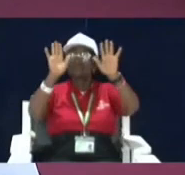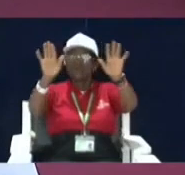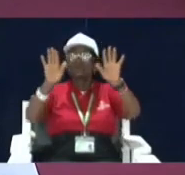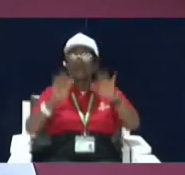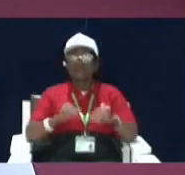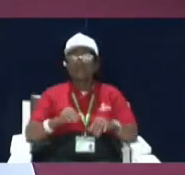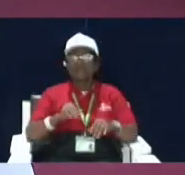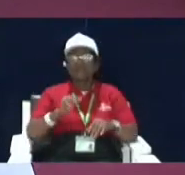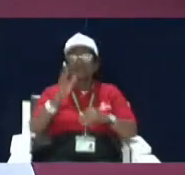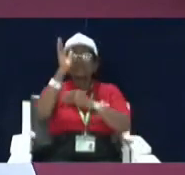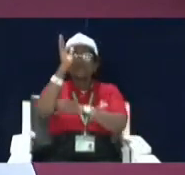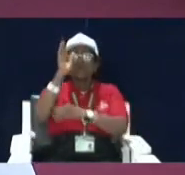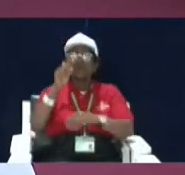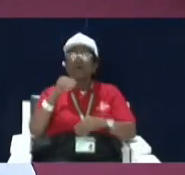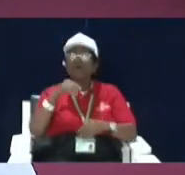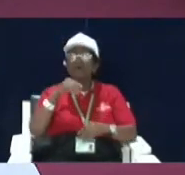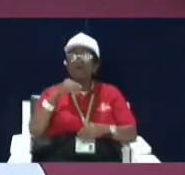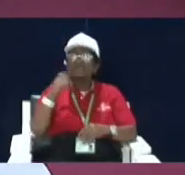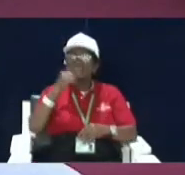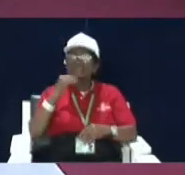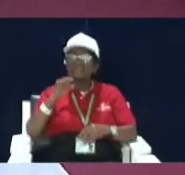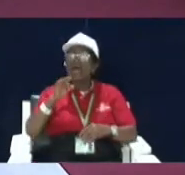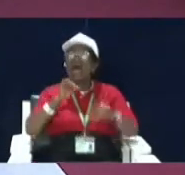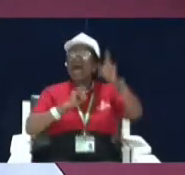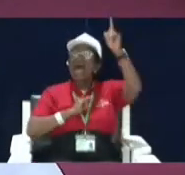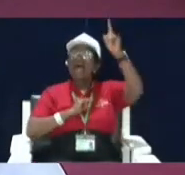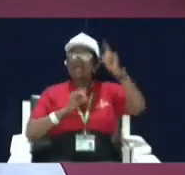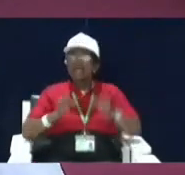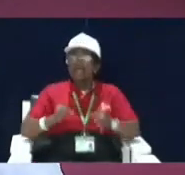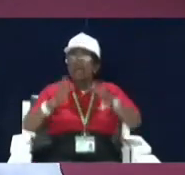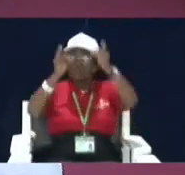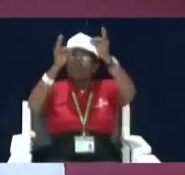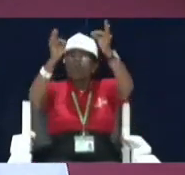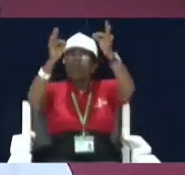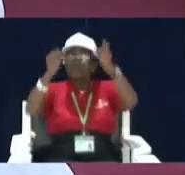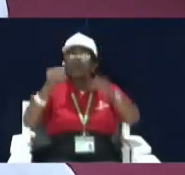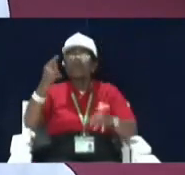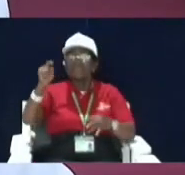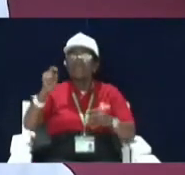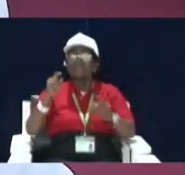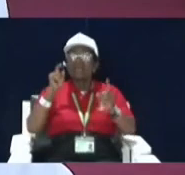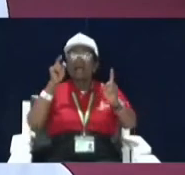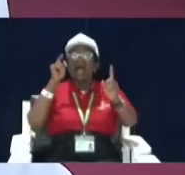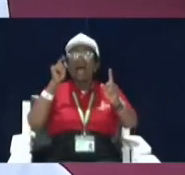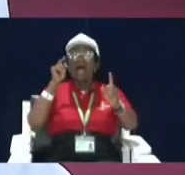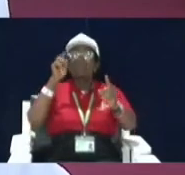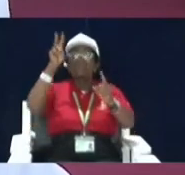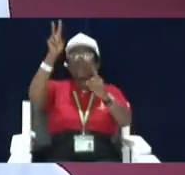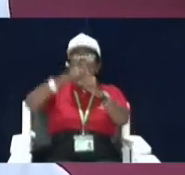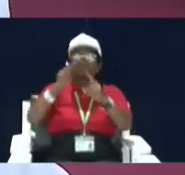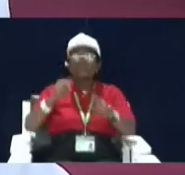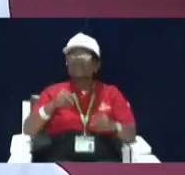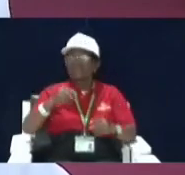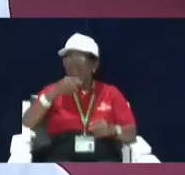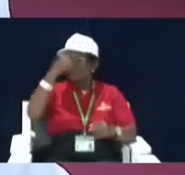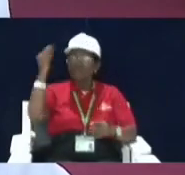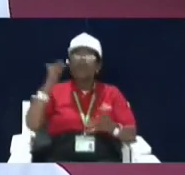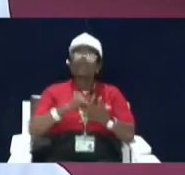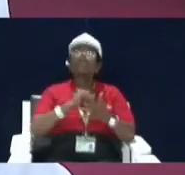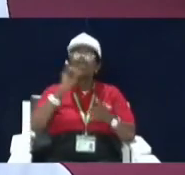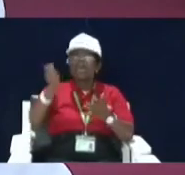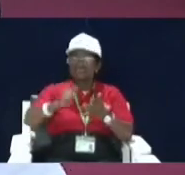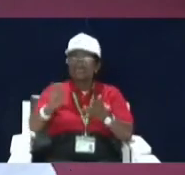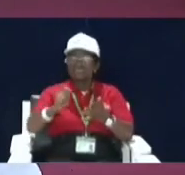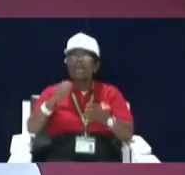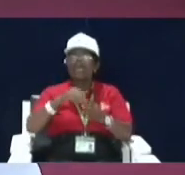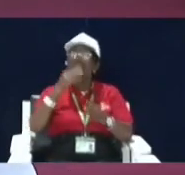God says, I postpone the appointment because it is written in Hebrews chapter 9, verse